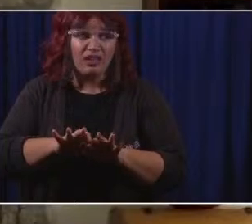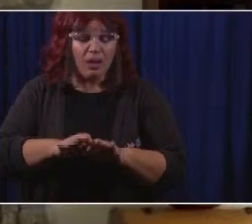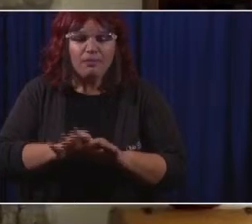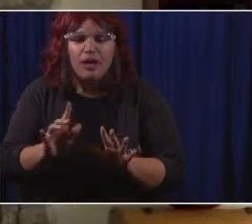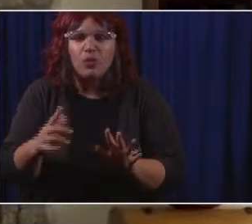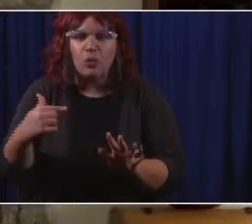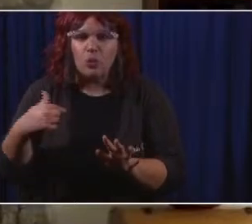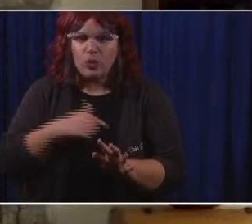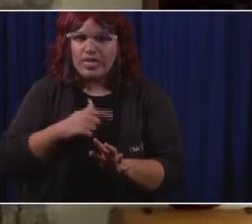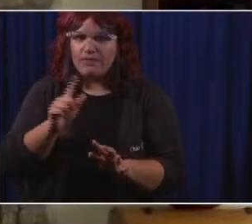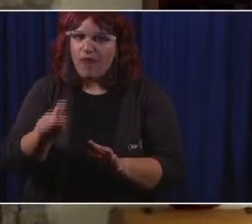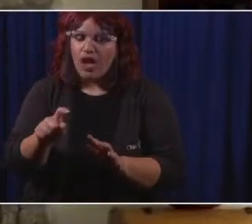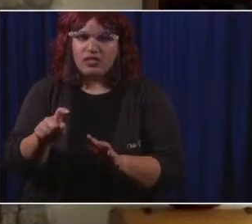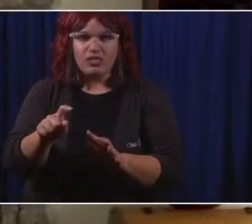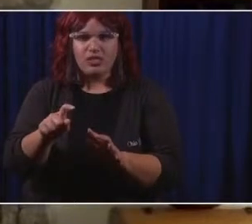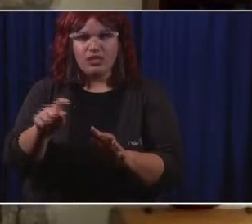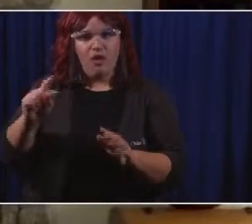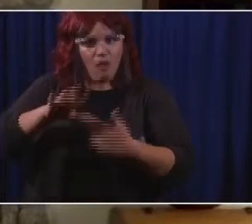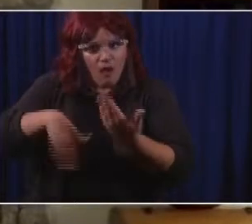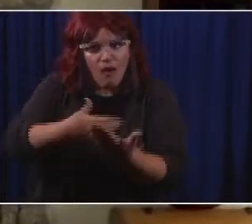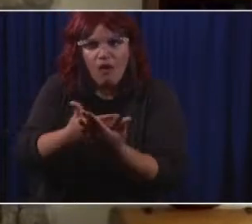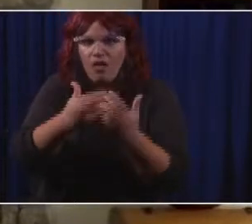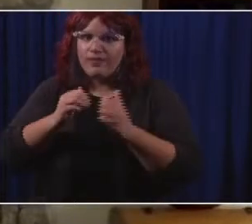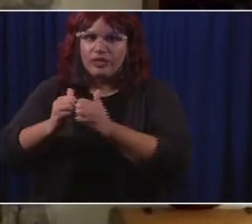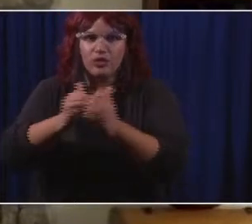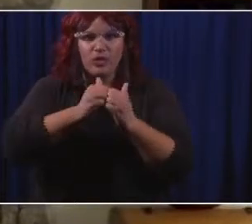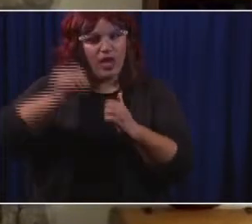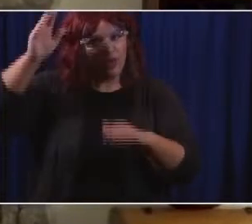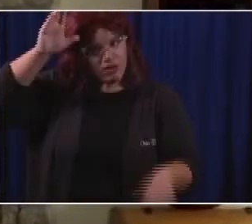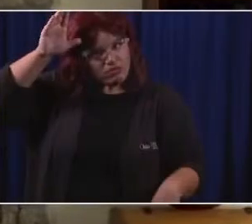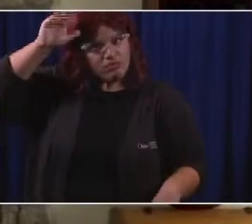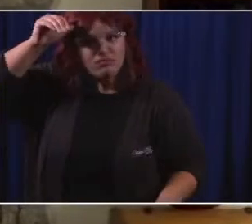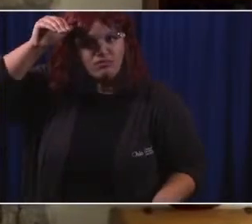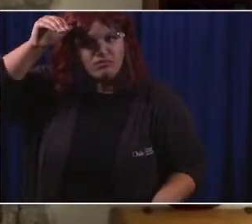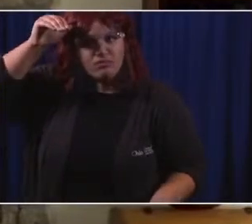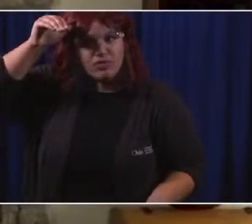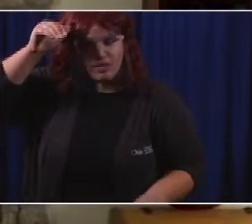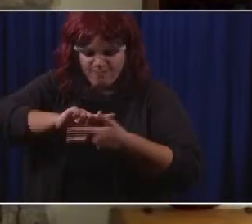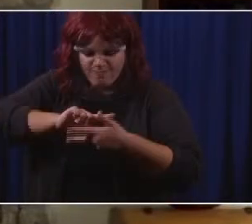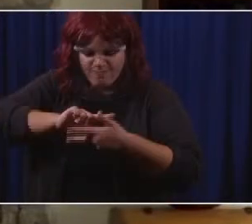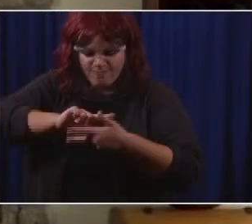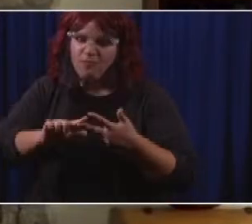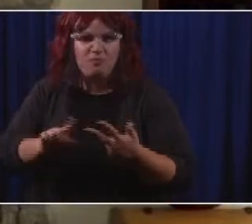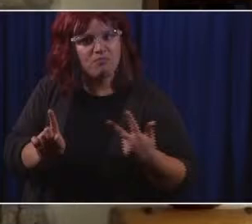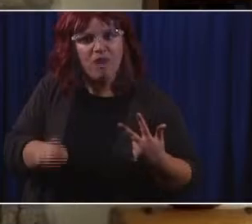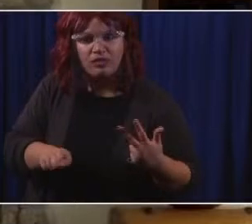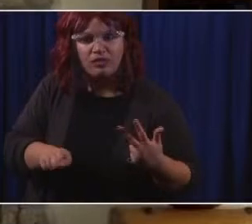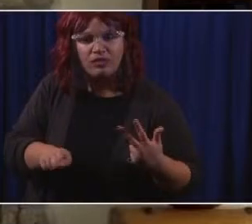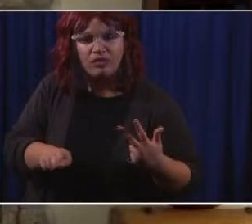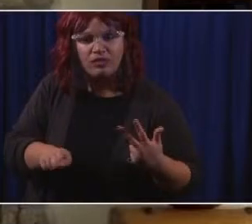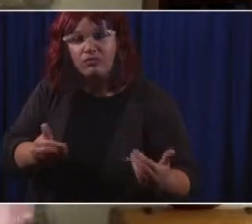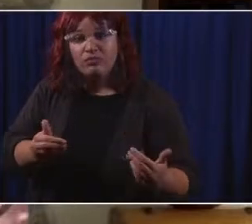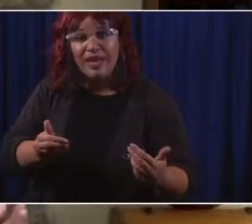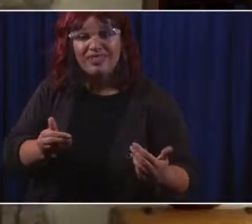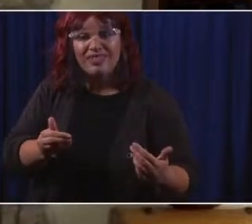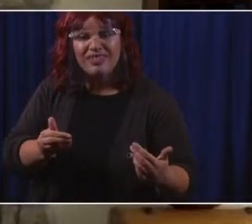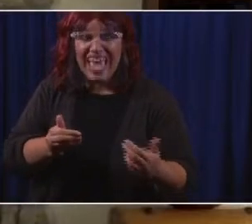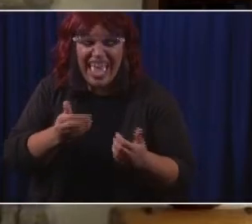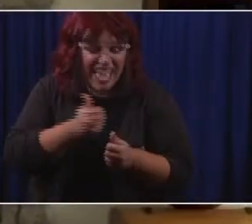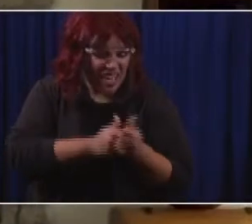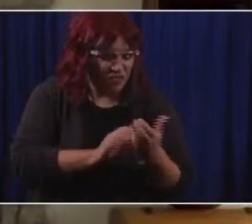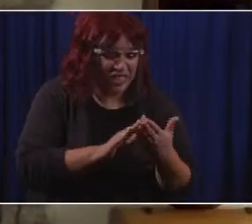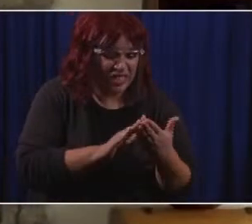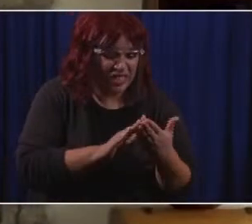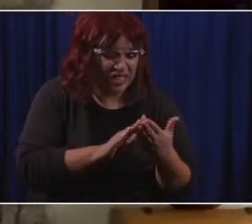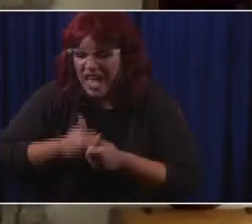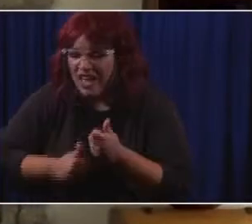by city, village by village, if we do not fight in that way, we will, one way or the other, be shut